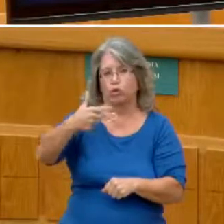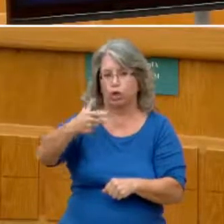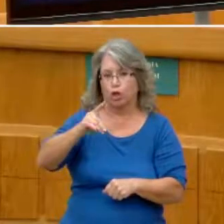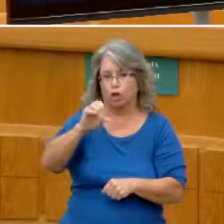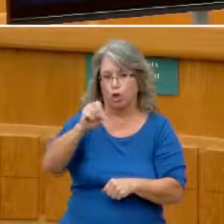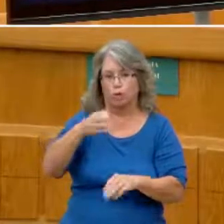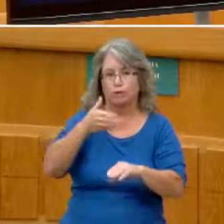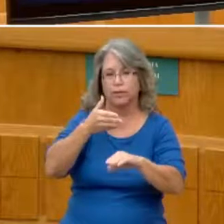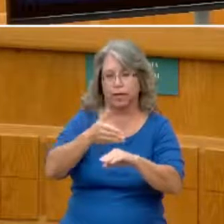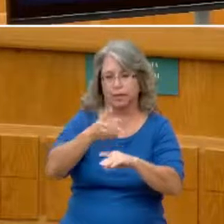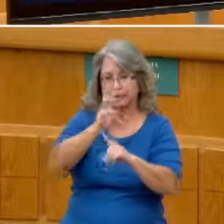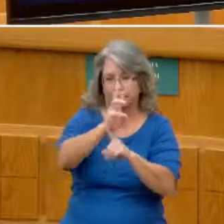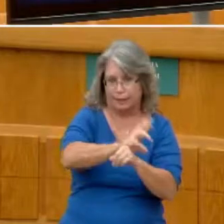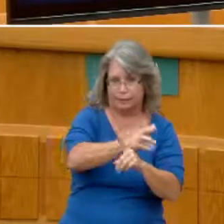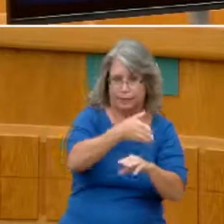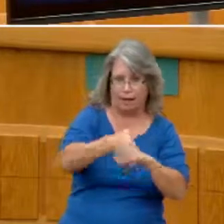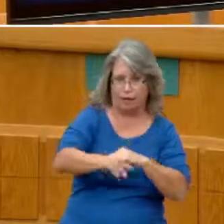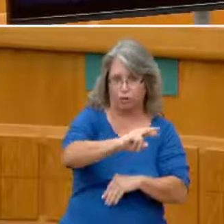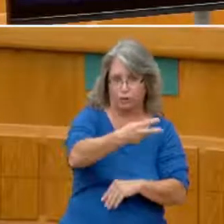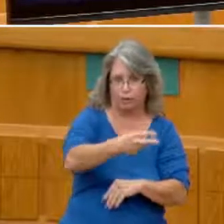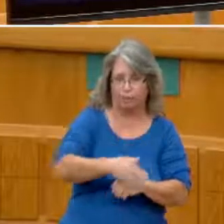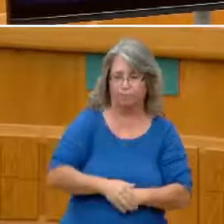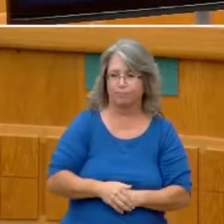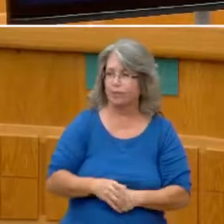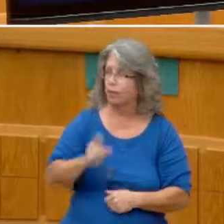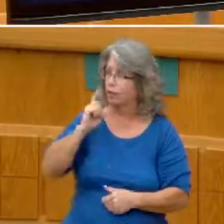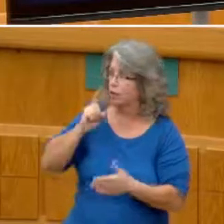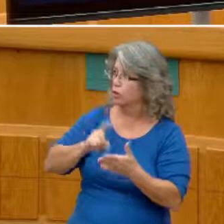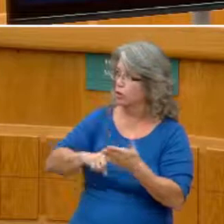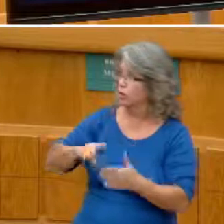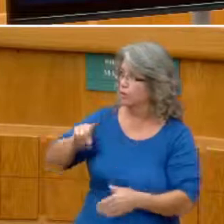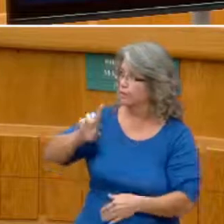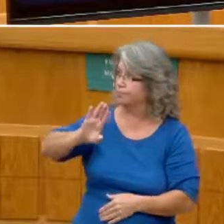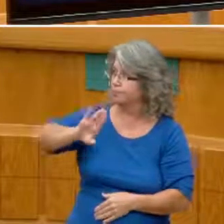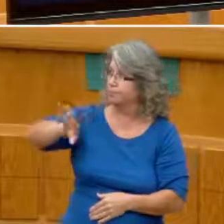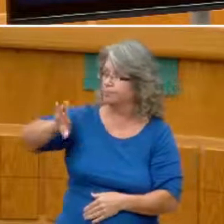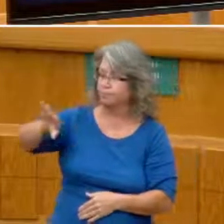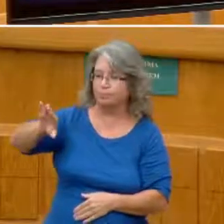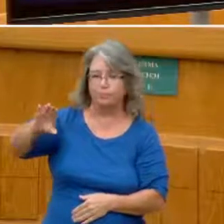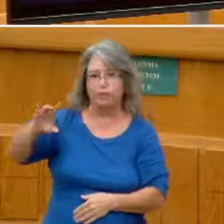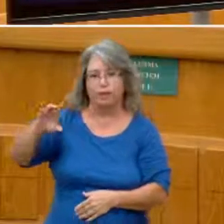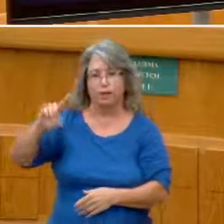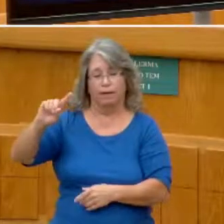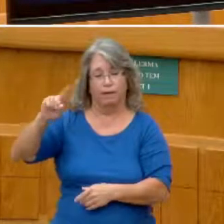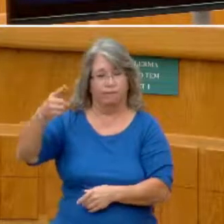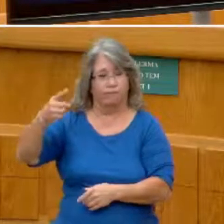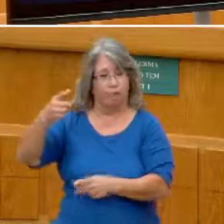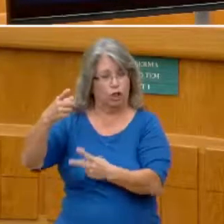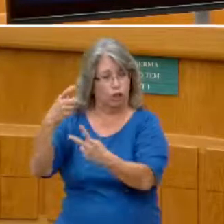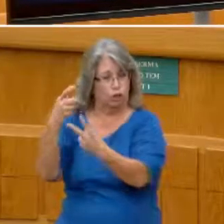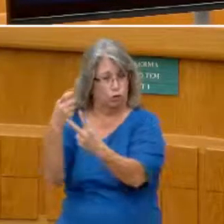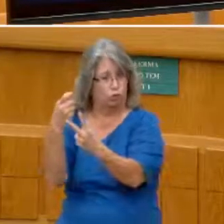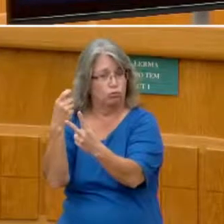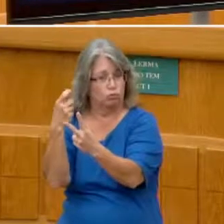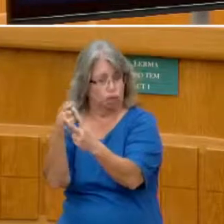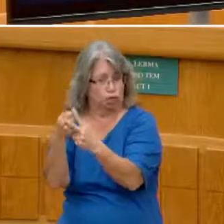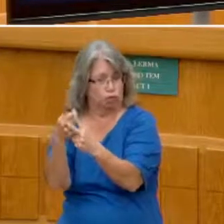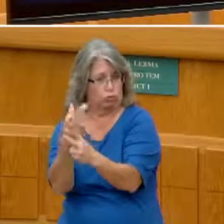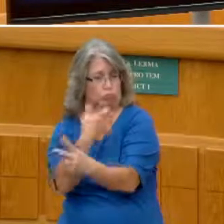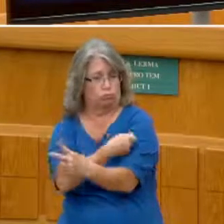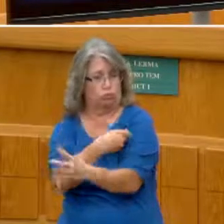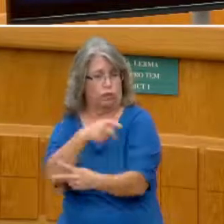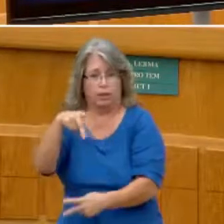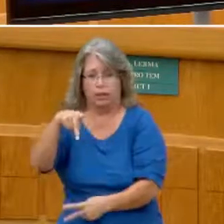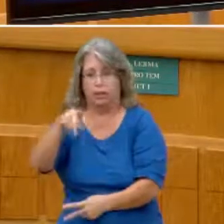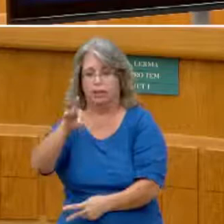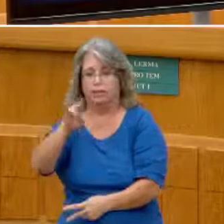goes. So on the far right-hand side, you see dose number 1, and you see either Pfizer or Moderna. So you have to get,